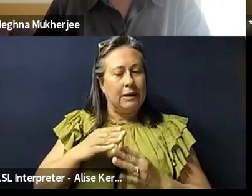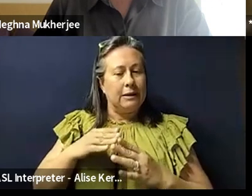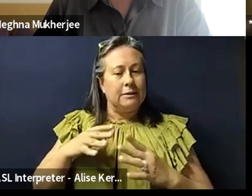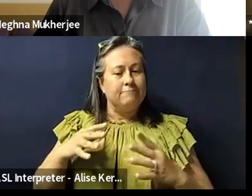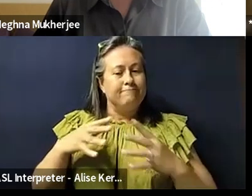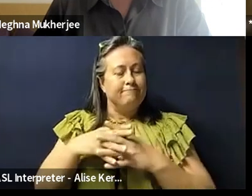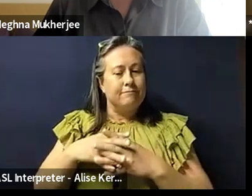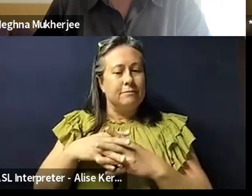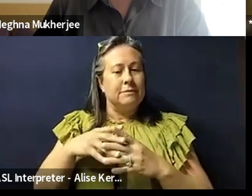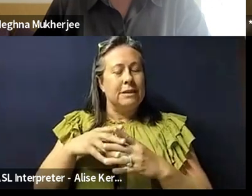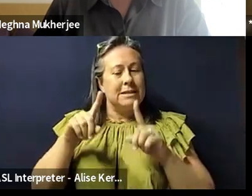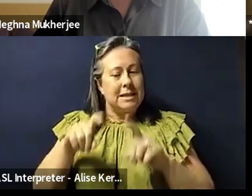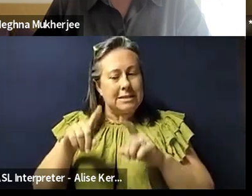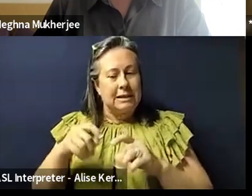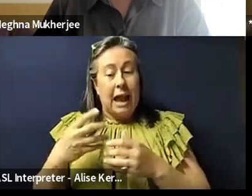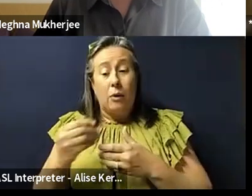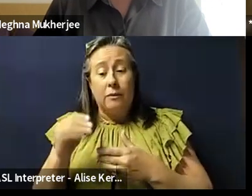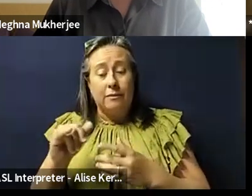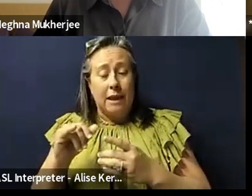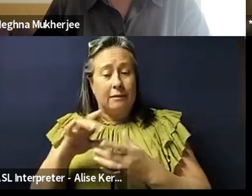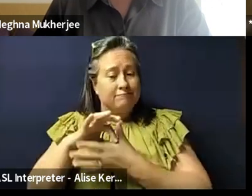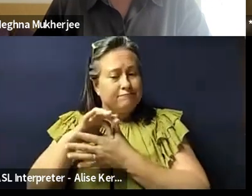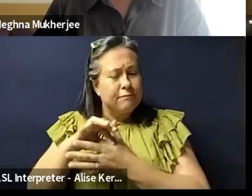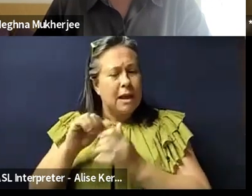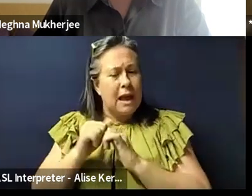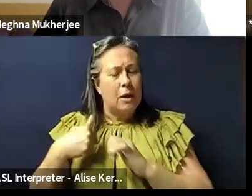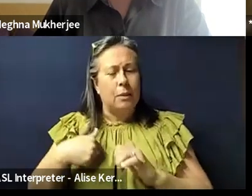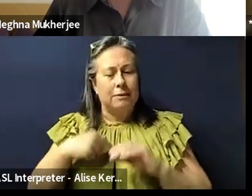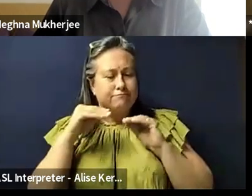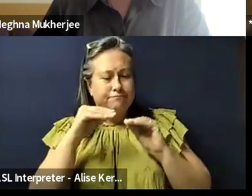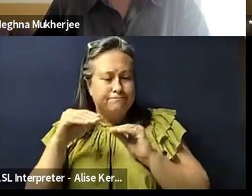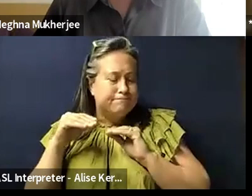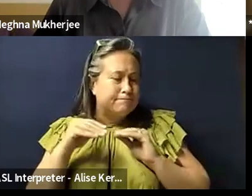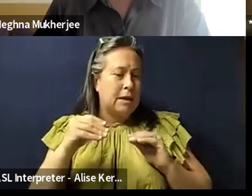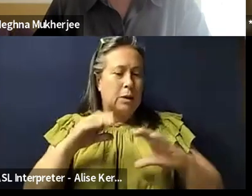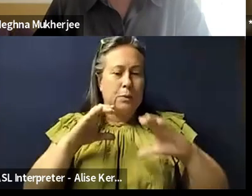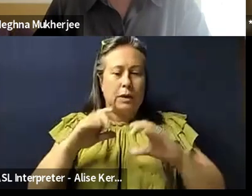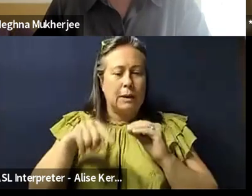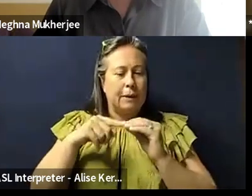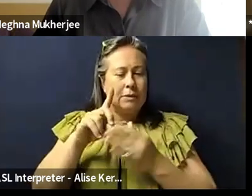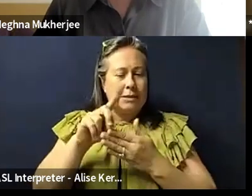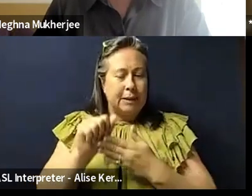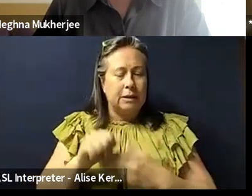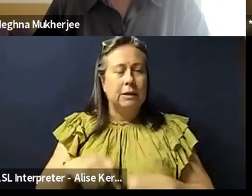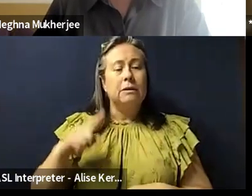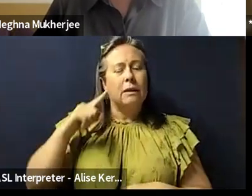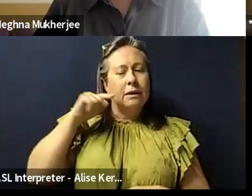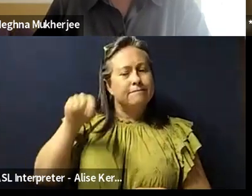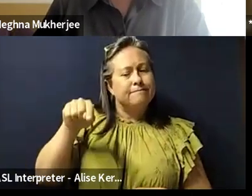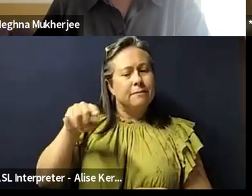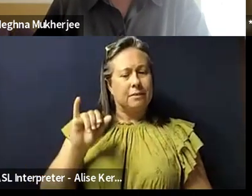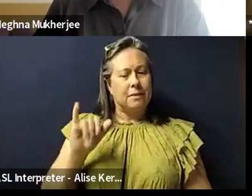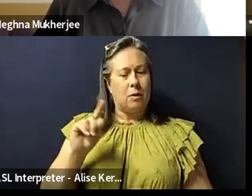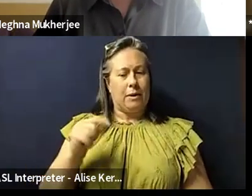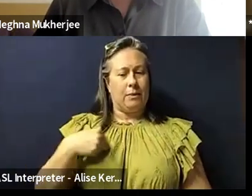outside of that context, and sort of how we're able to educate people and communicate about disability. And I think that's really where